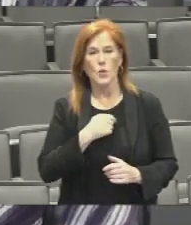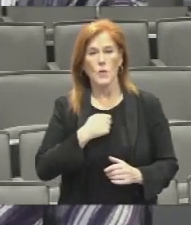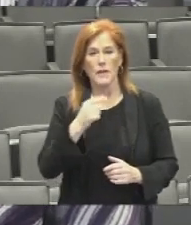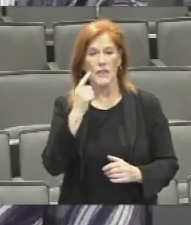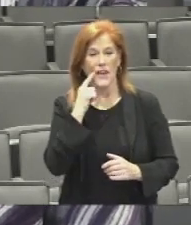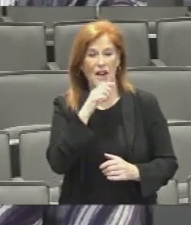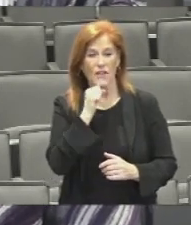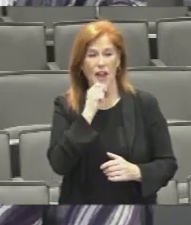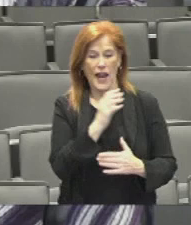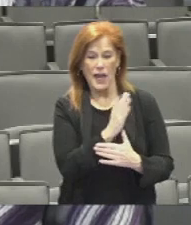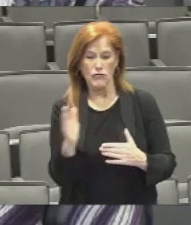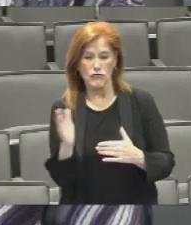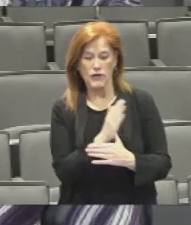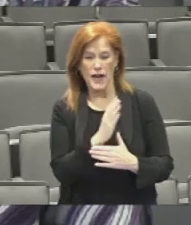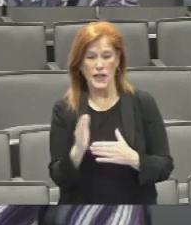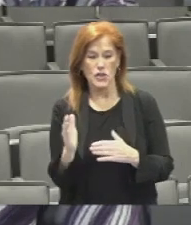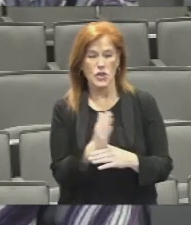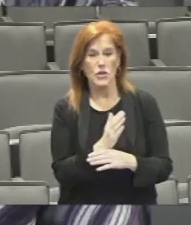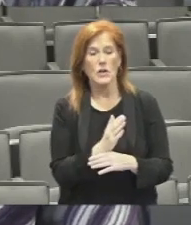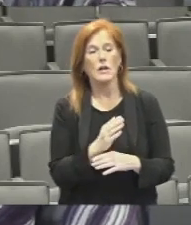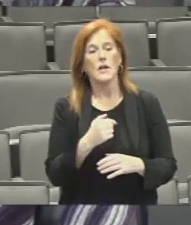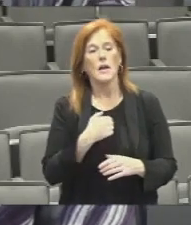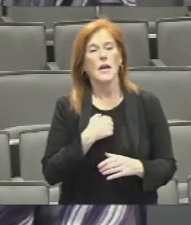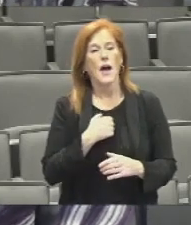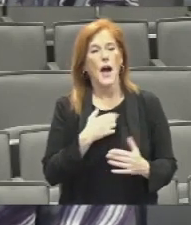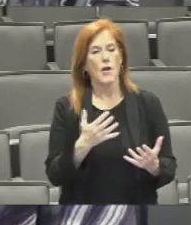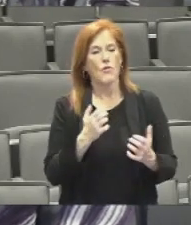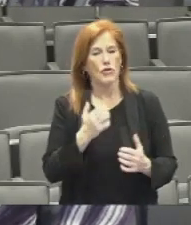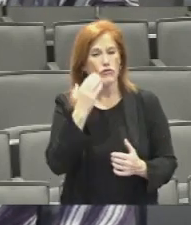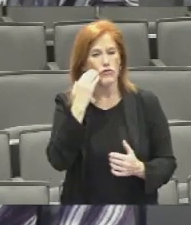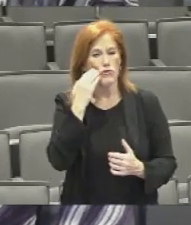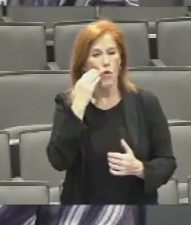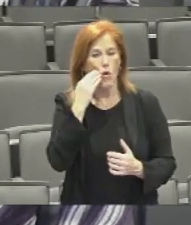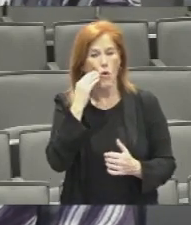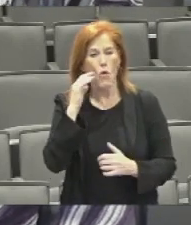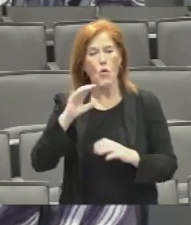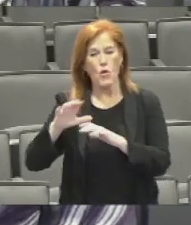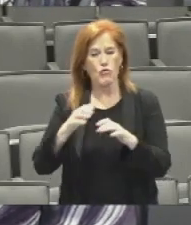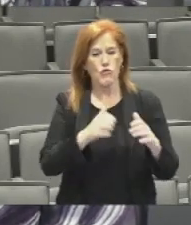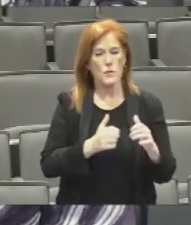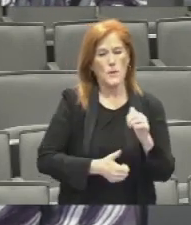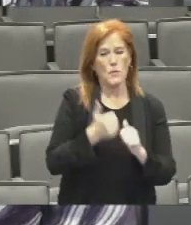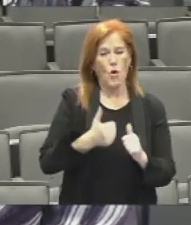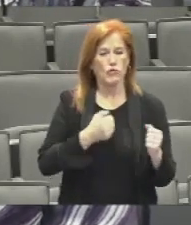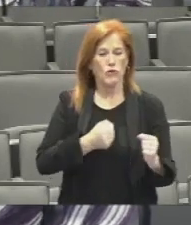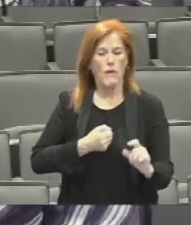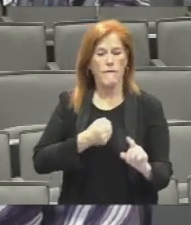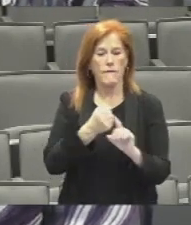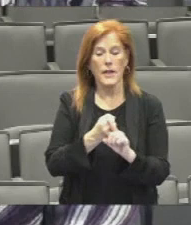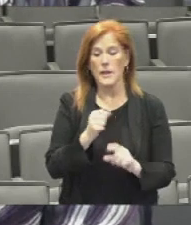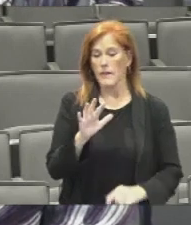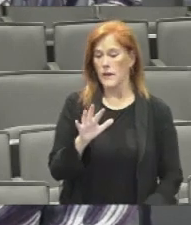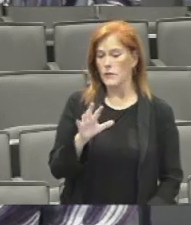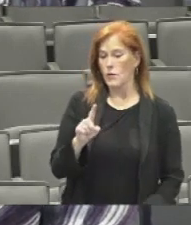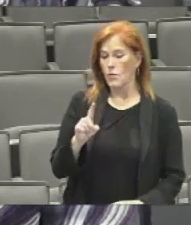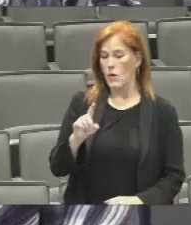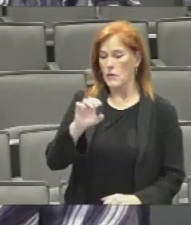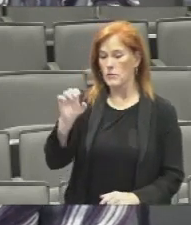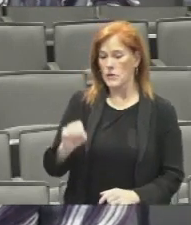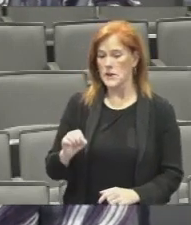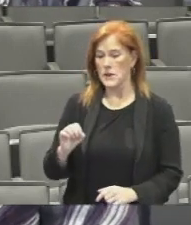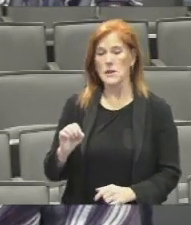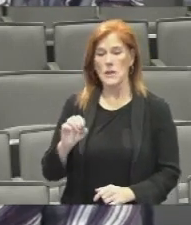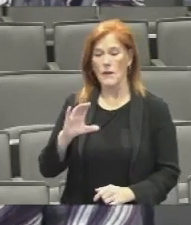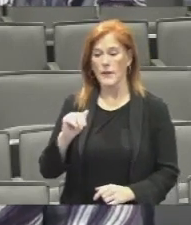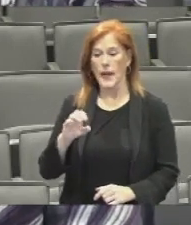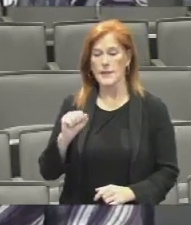range, again, I always like to see who is really most affected by this. We see 51% of our cases